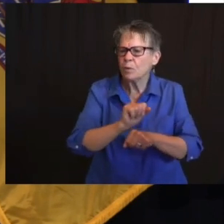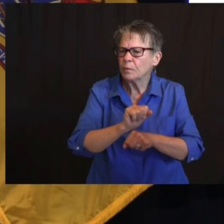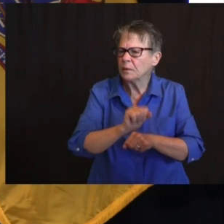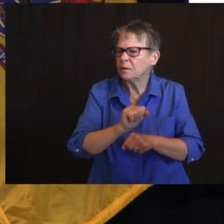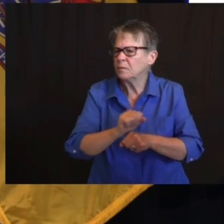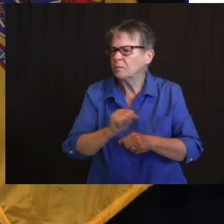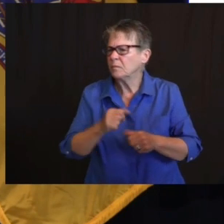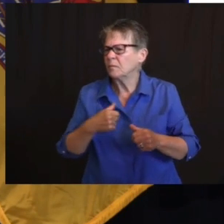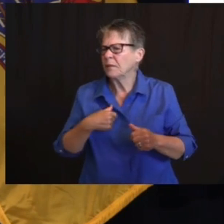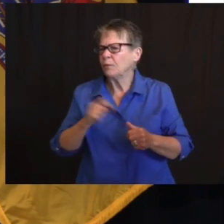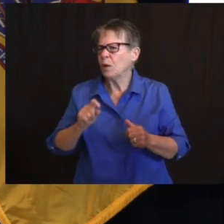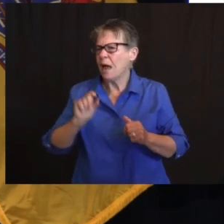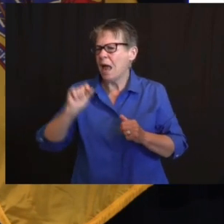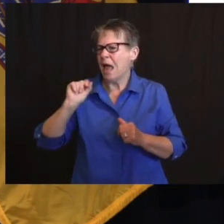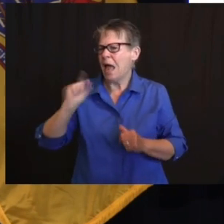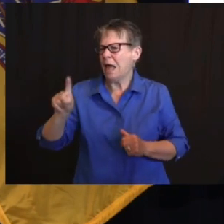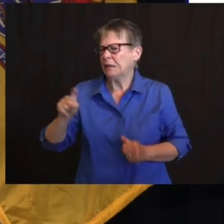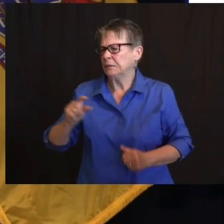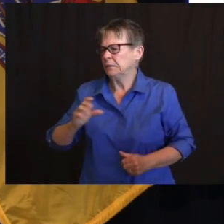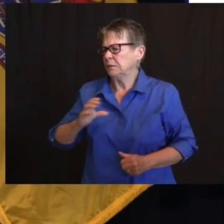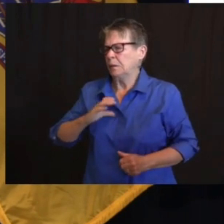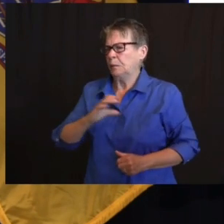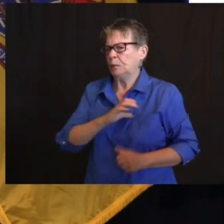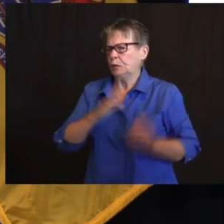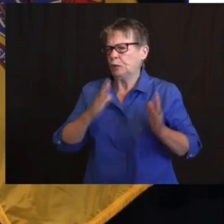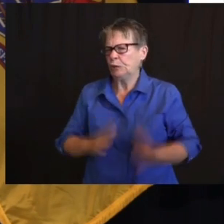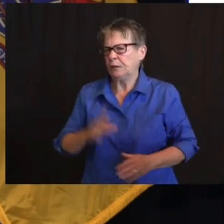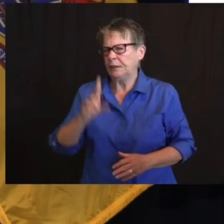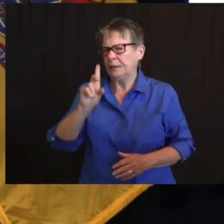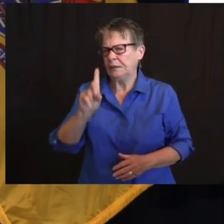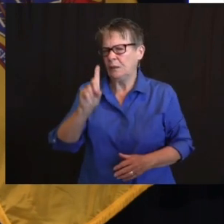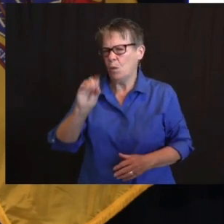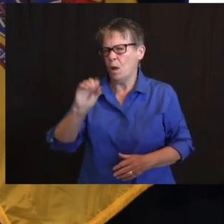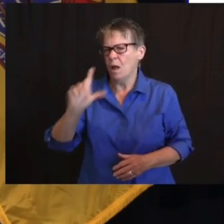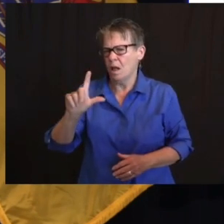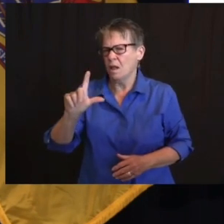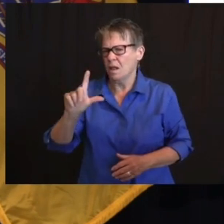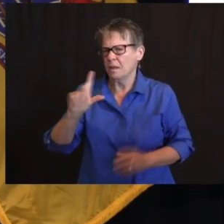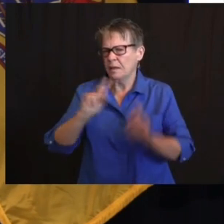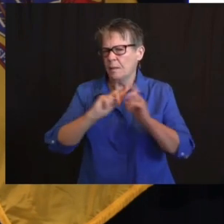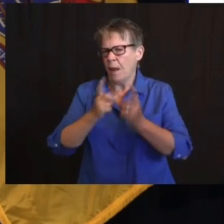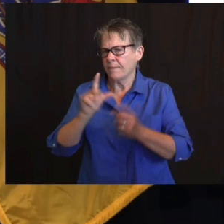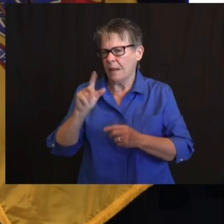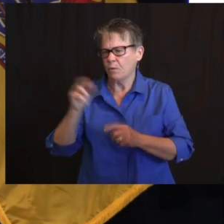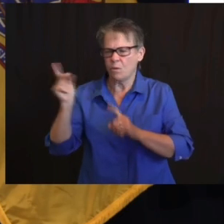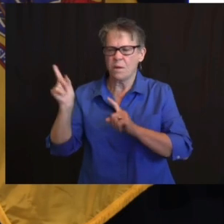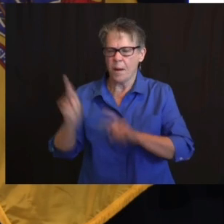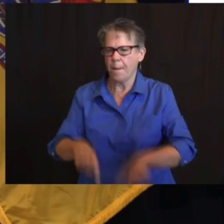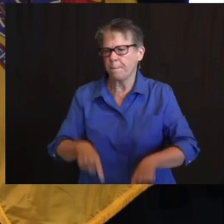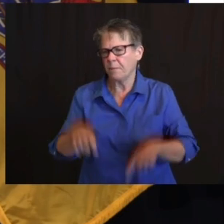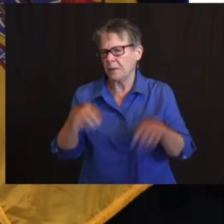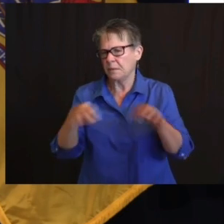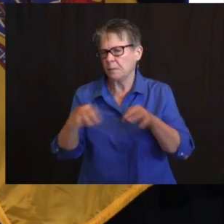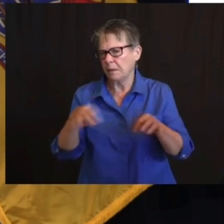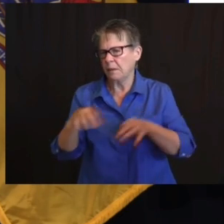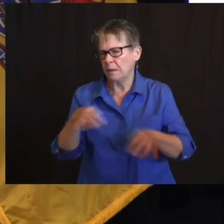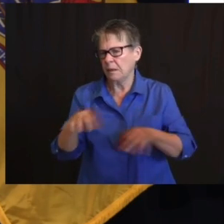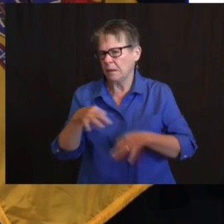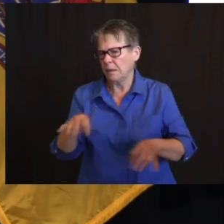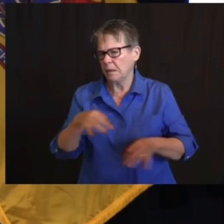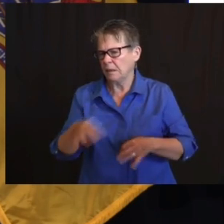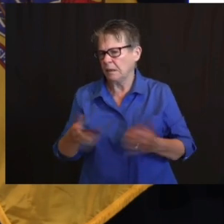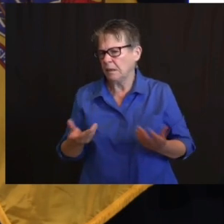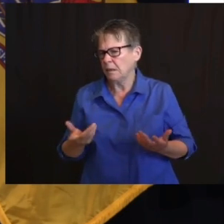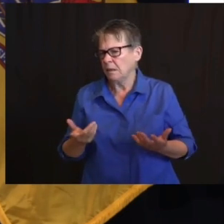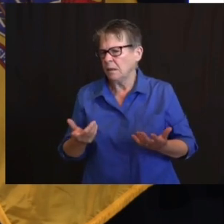figure out how I think the question is, what is the priority protocol for chopping through the backlog? Gyms are, and